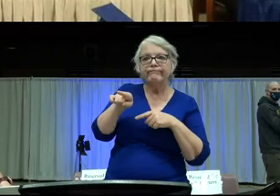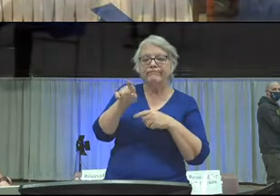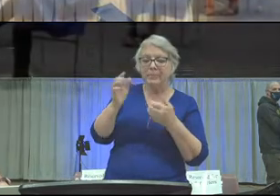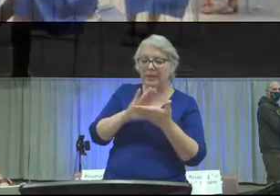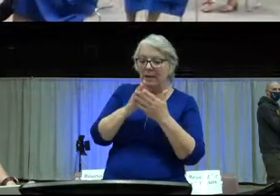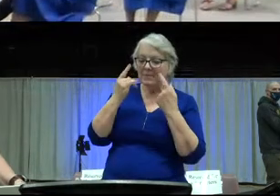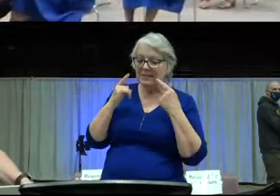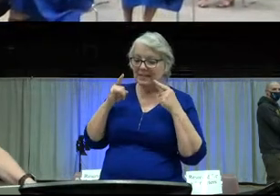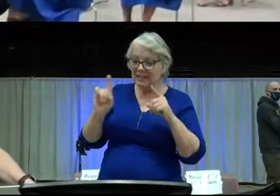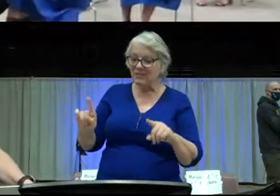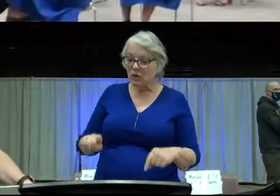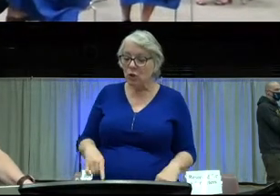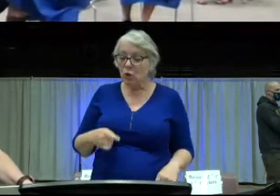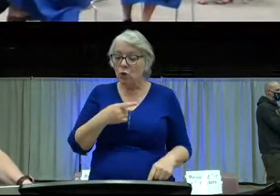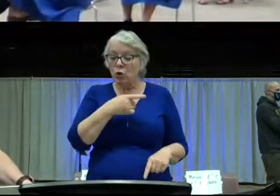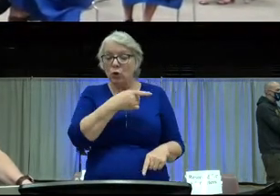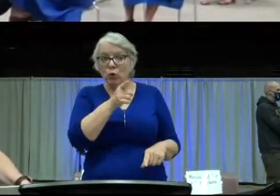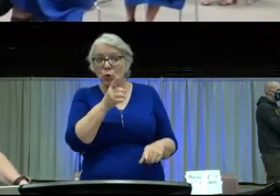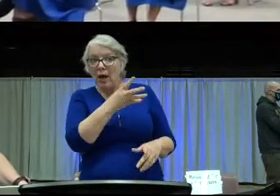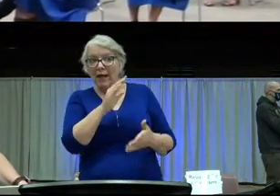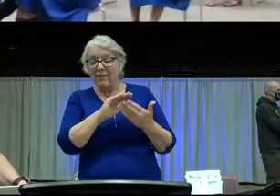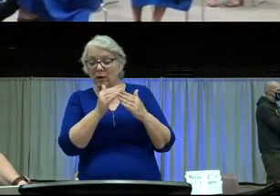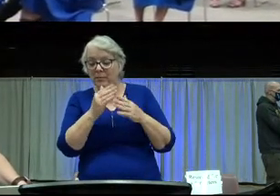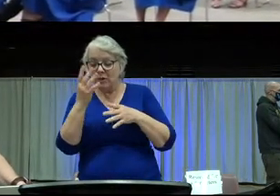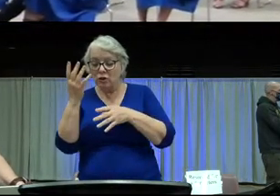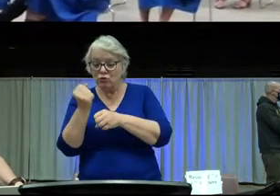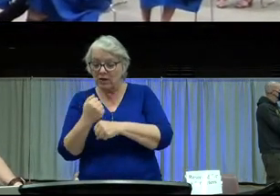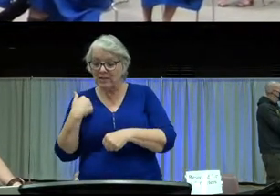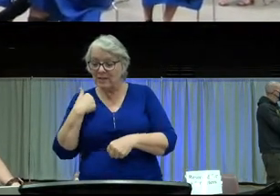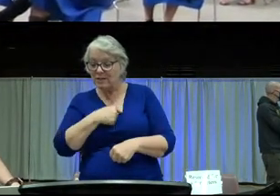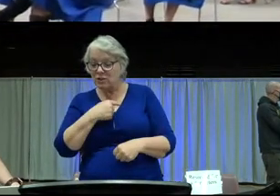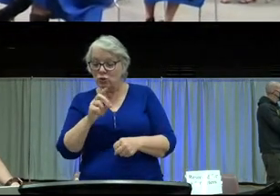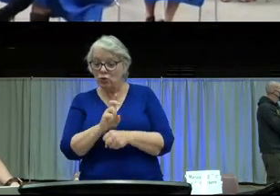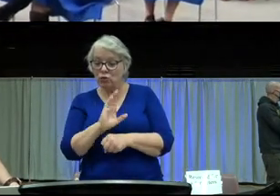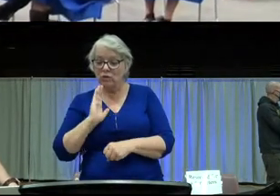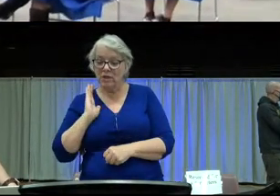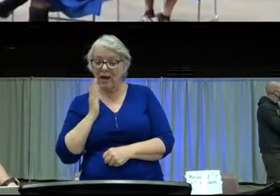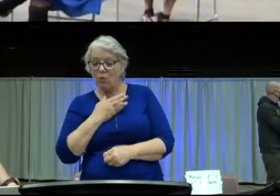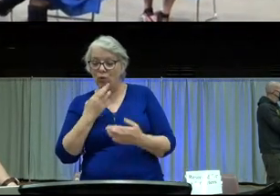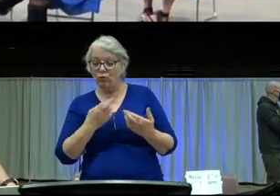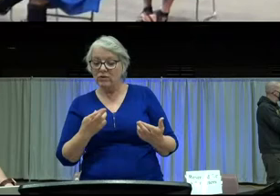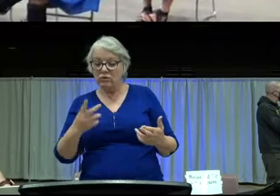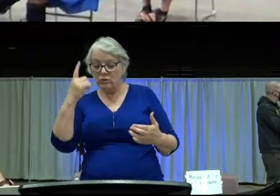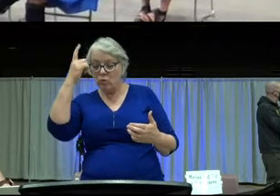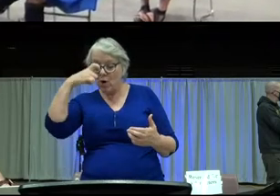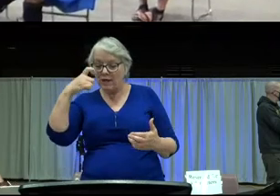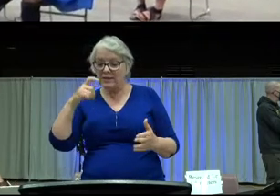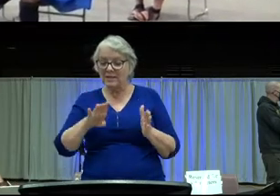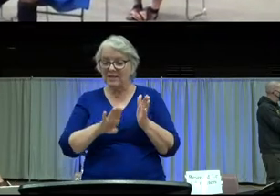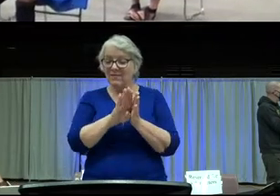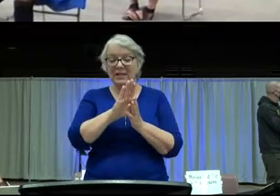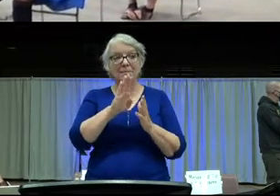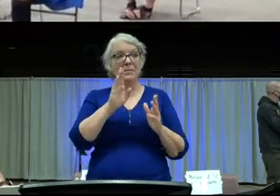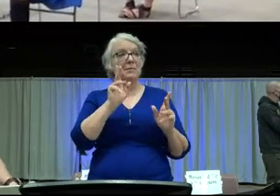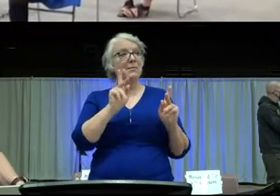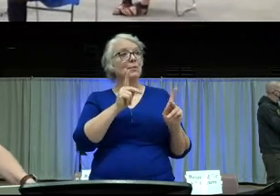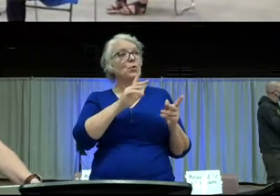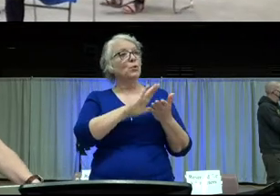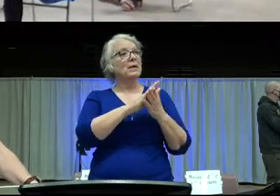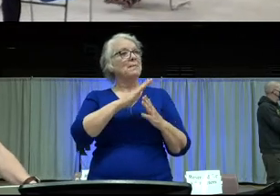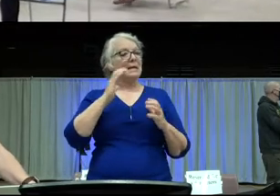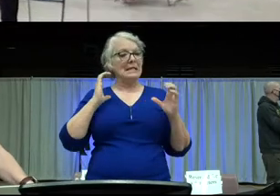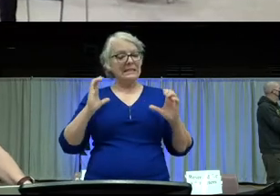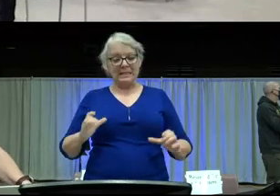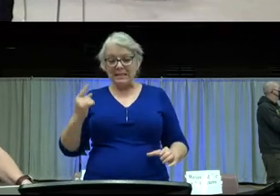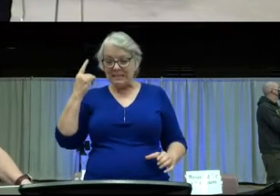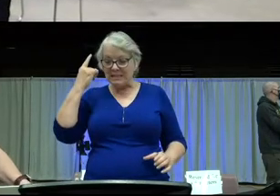our resources wisely to develop citizens for the nation, for the state, and the world. We listen to